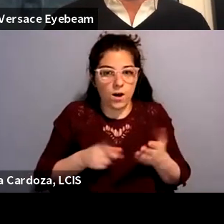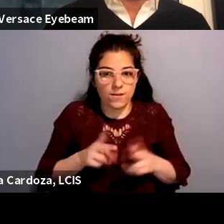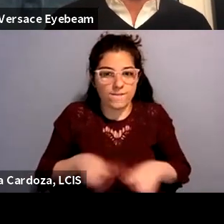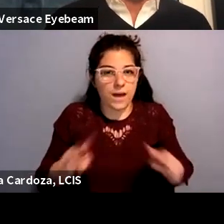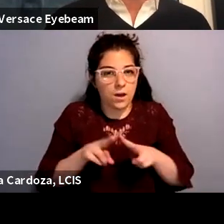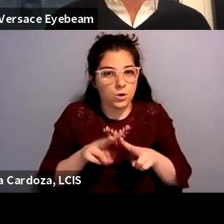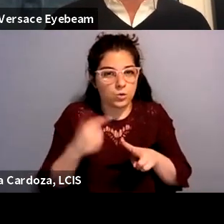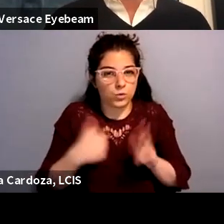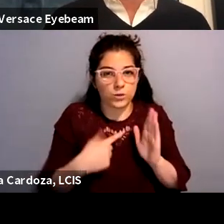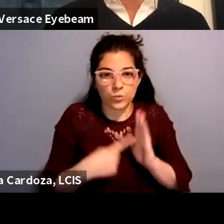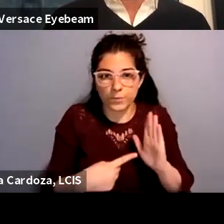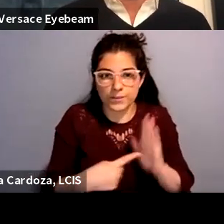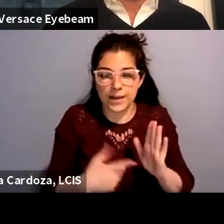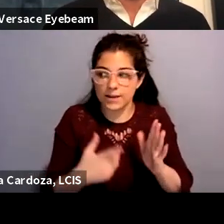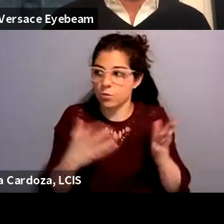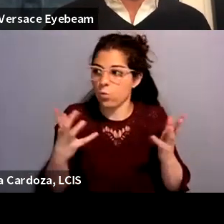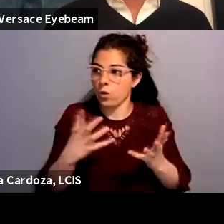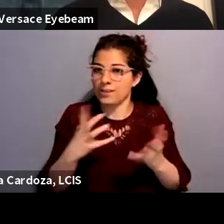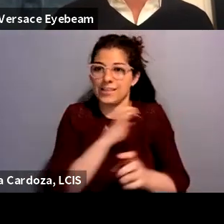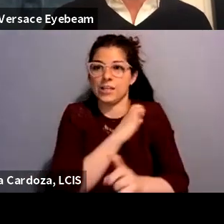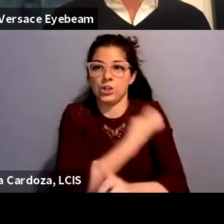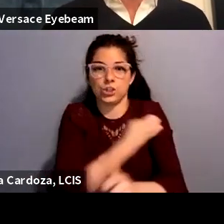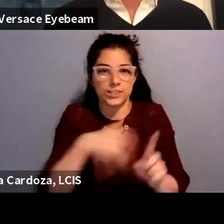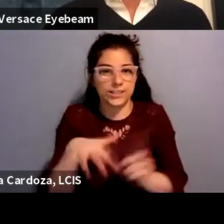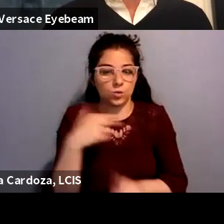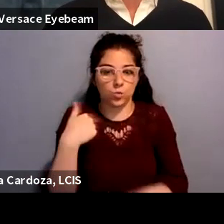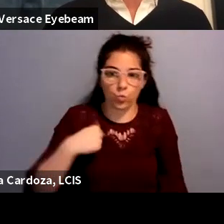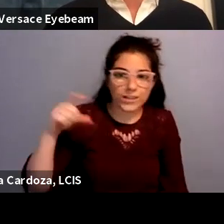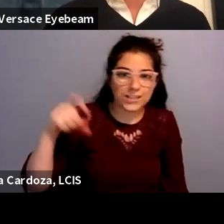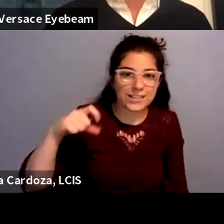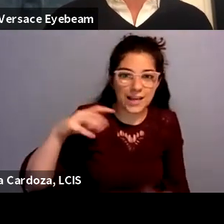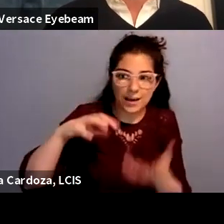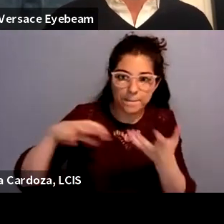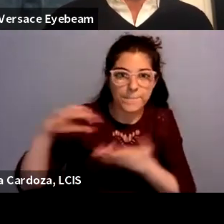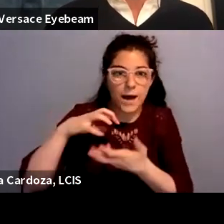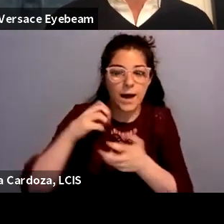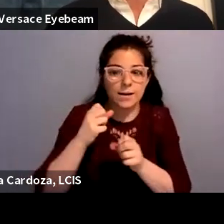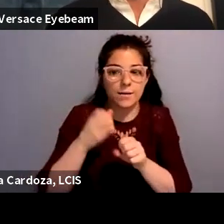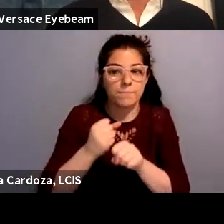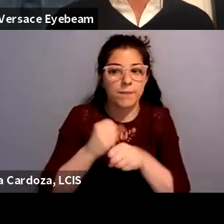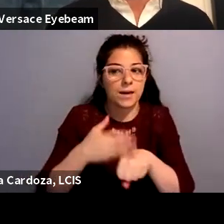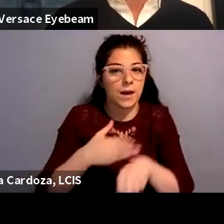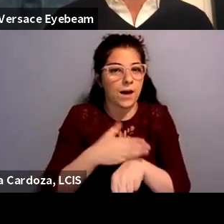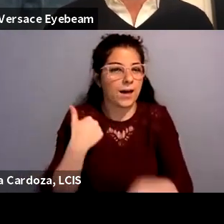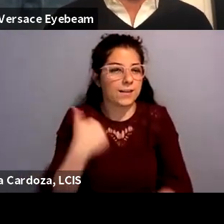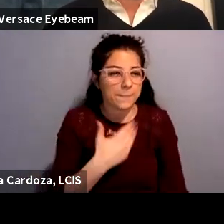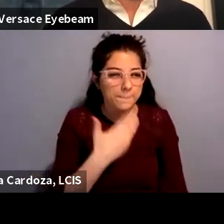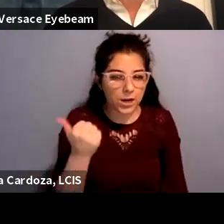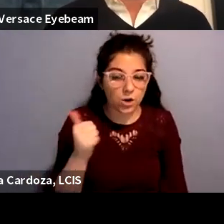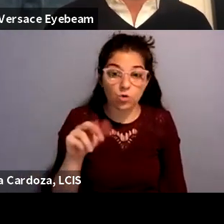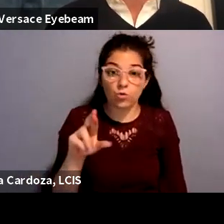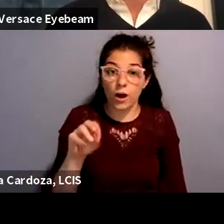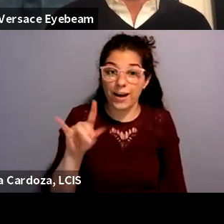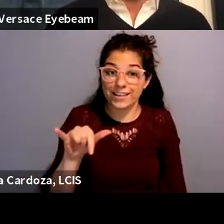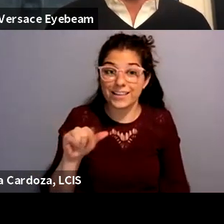that we represent? What are the energies that we need that combine that can make us better? And Roddy and team and